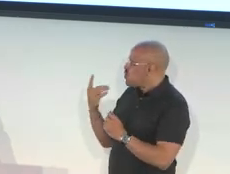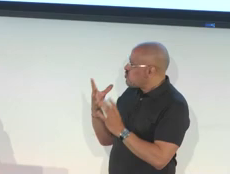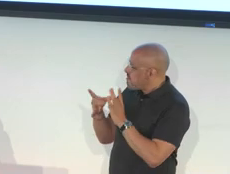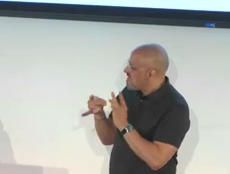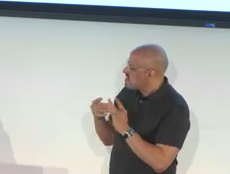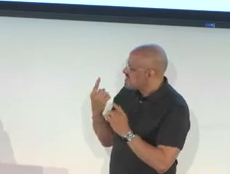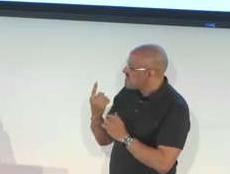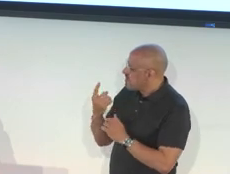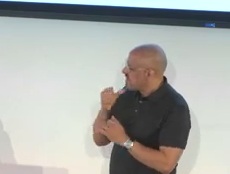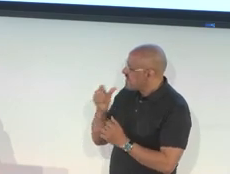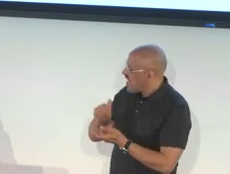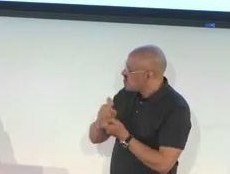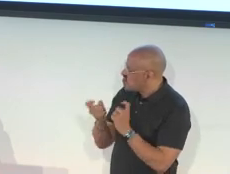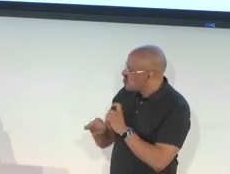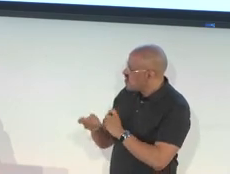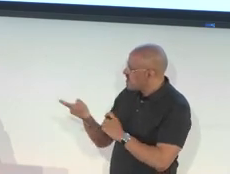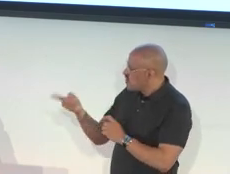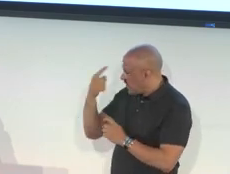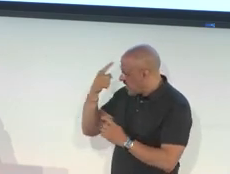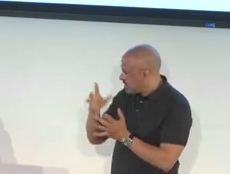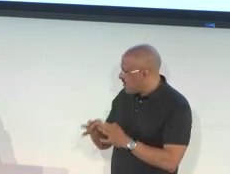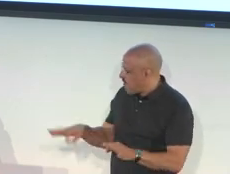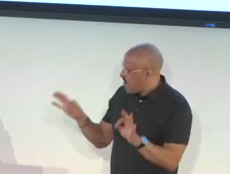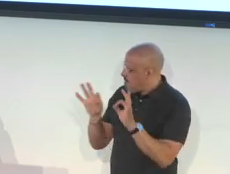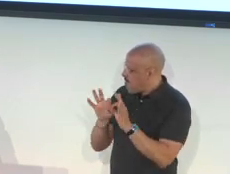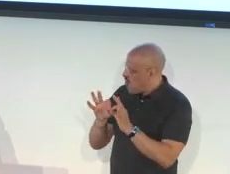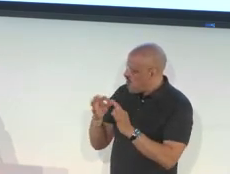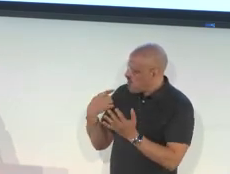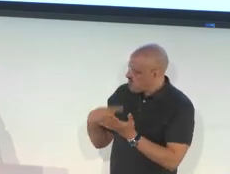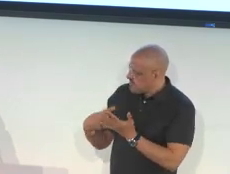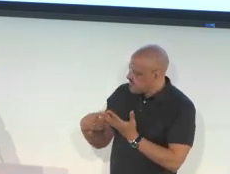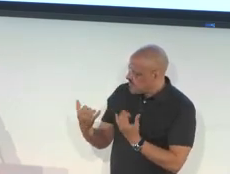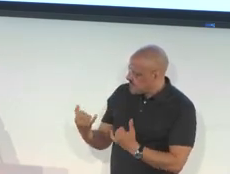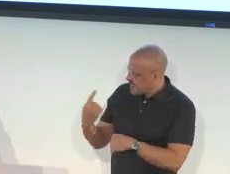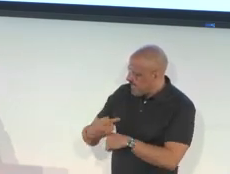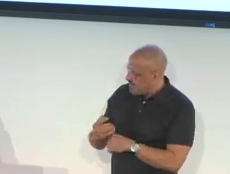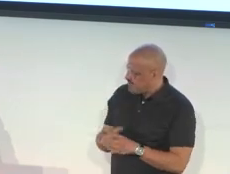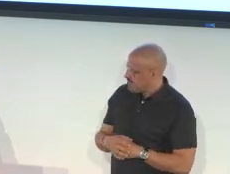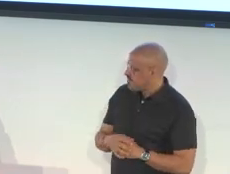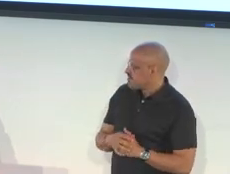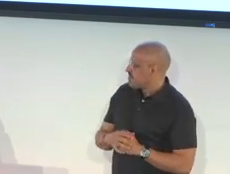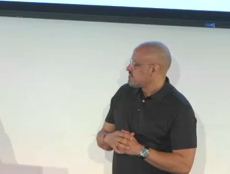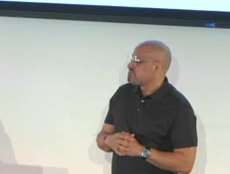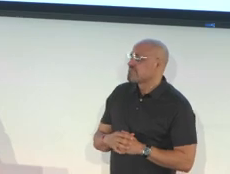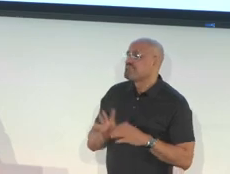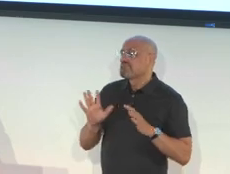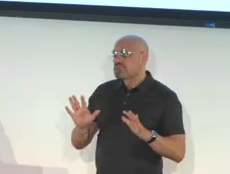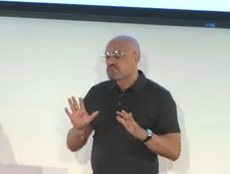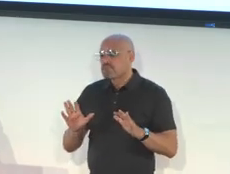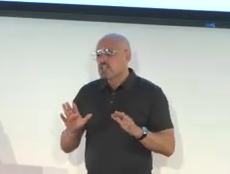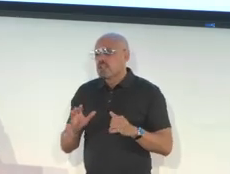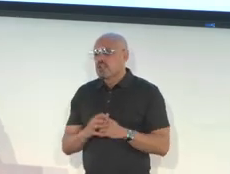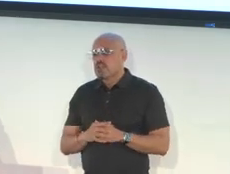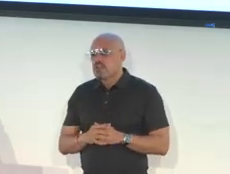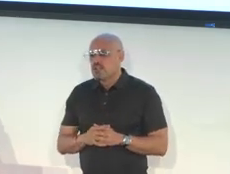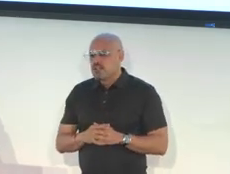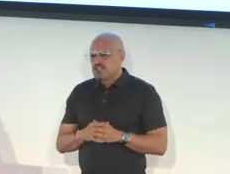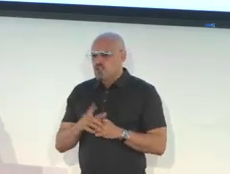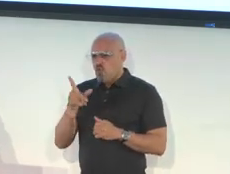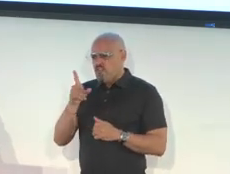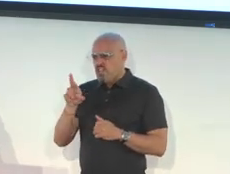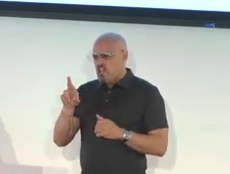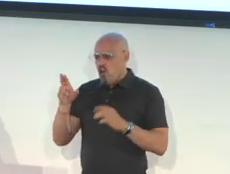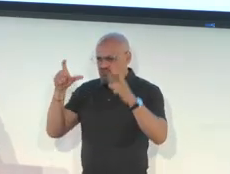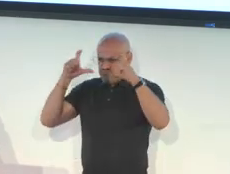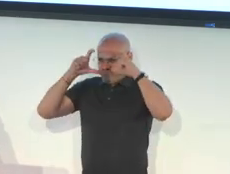think hasn't changed that's relevant to what we're talking about in the symposium? So when we're looking at VR headsets, I would go